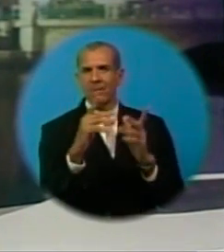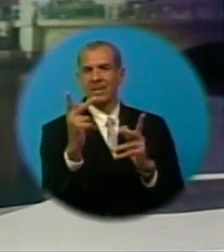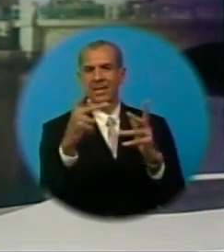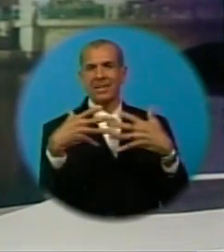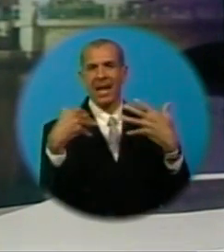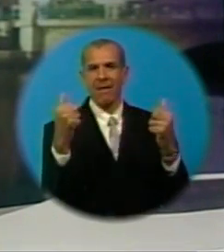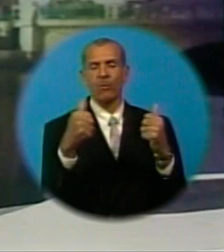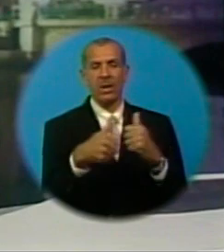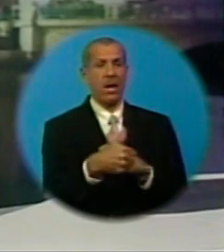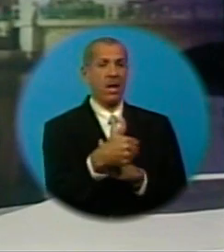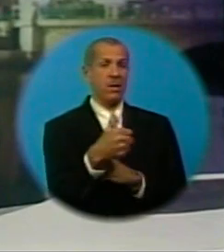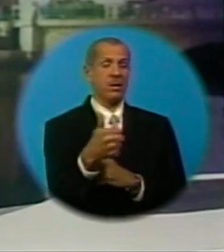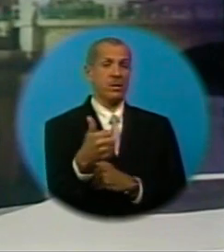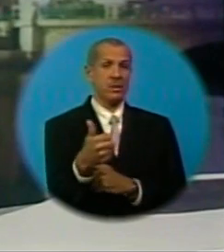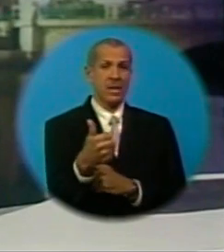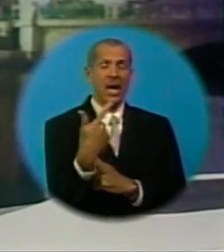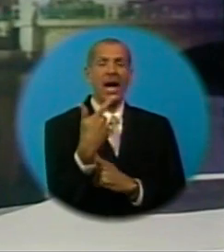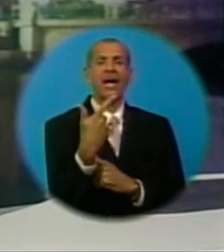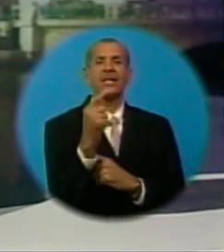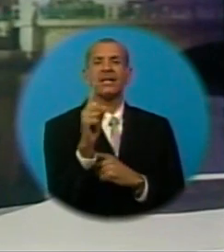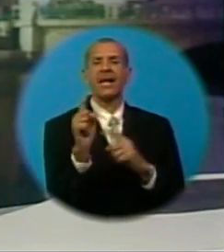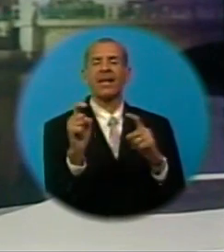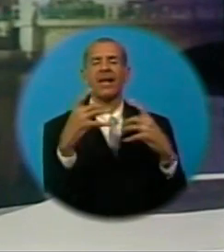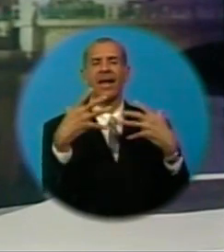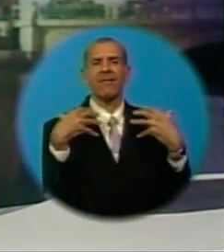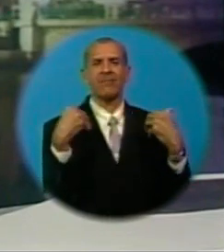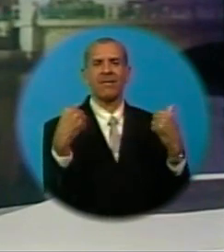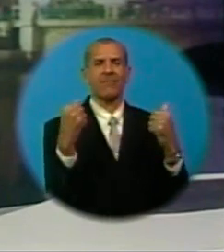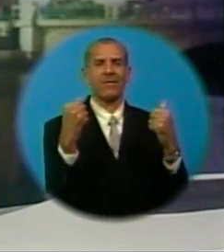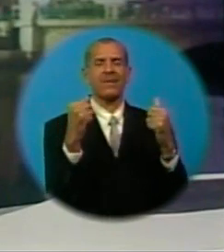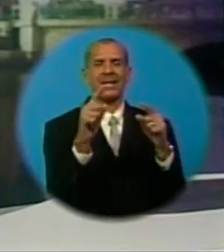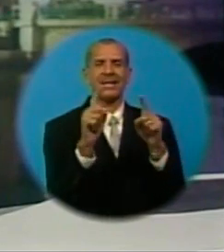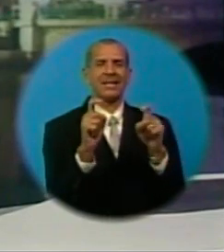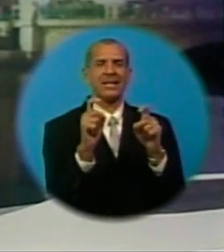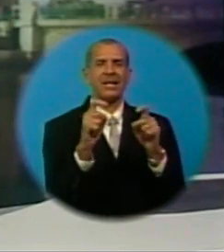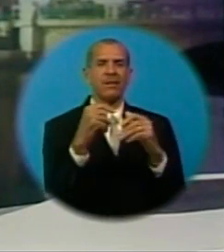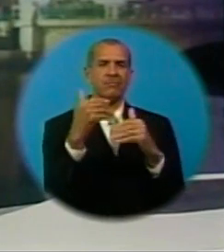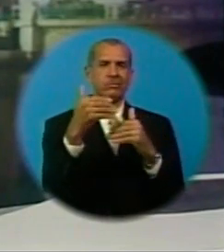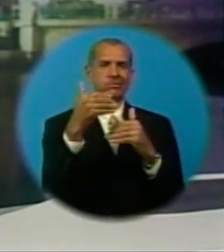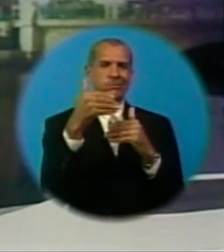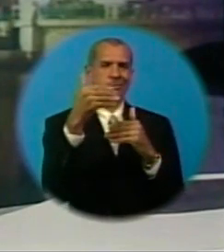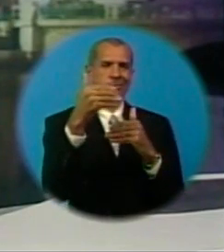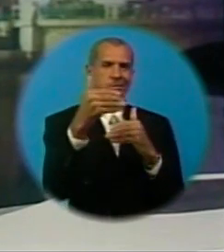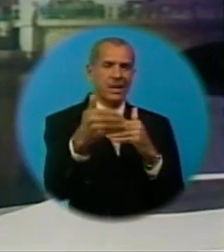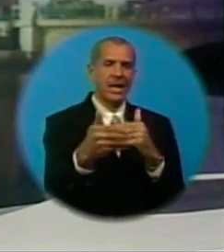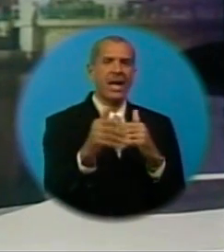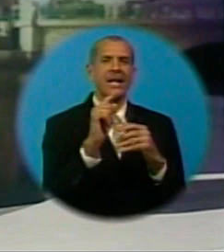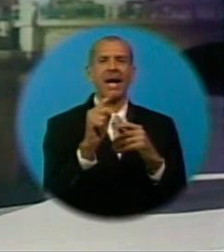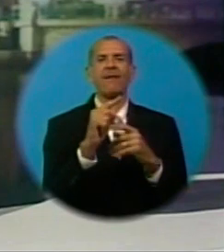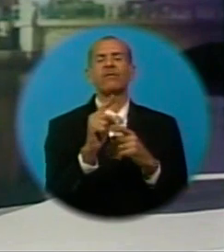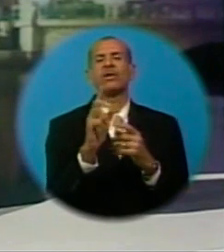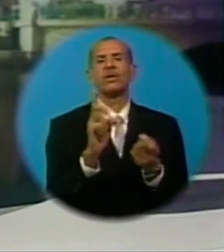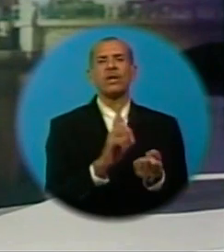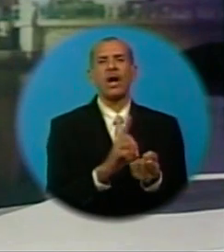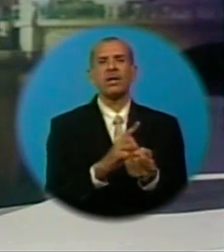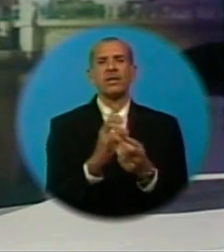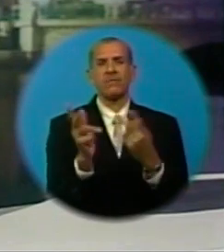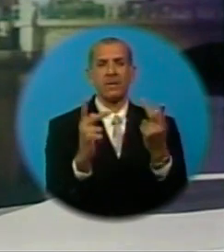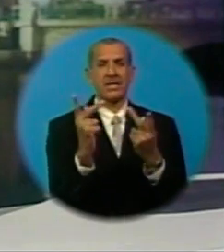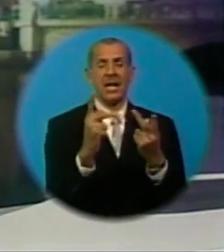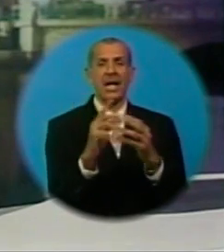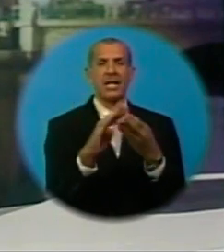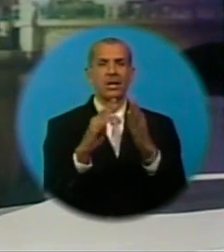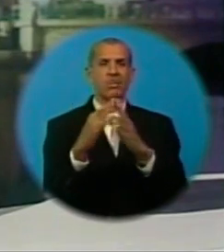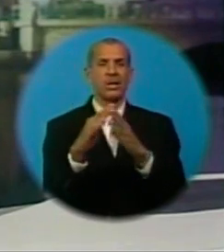the population or used to assess someone's health over time. The association will provide discounted doctor visits at its community